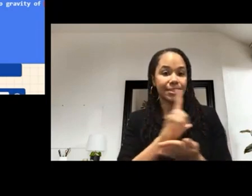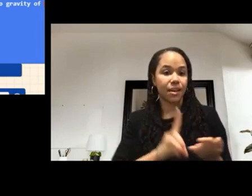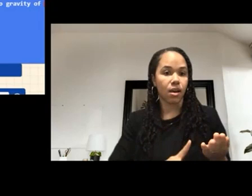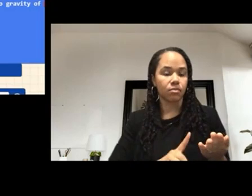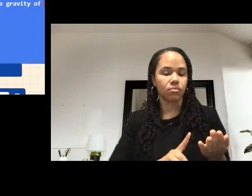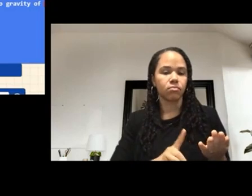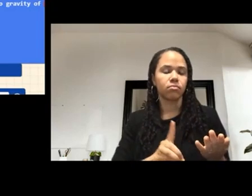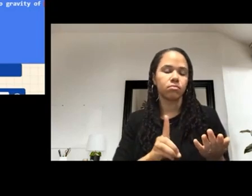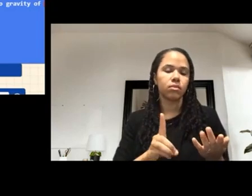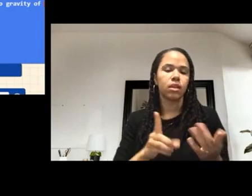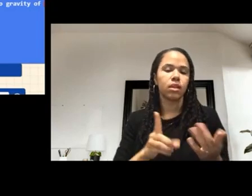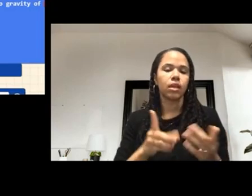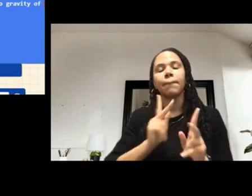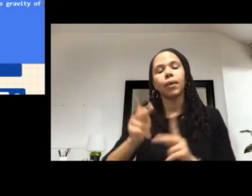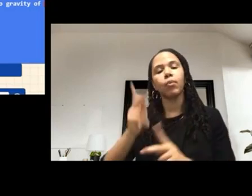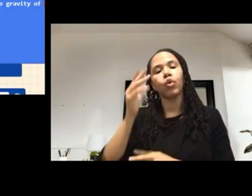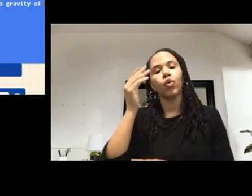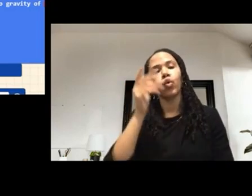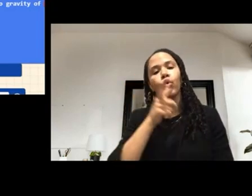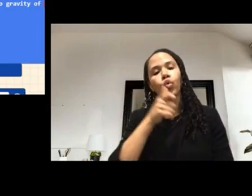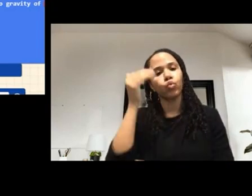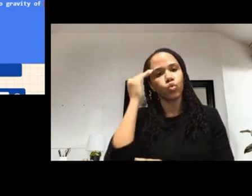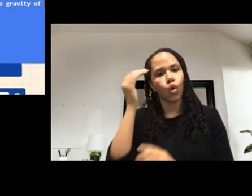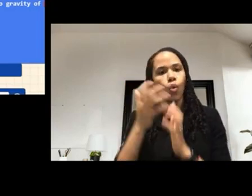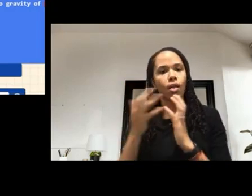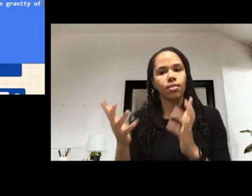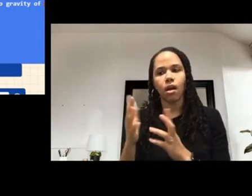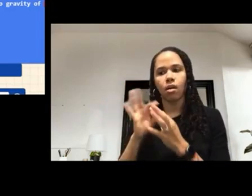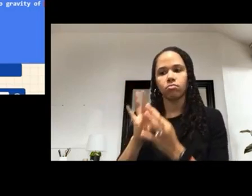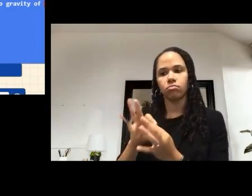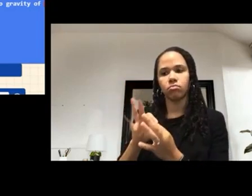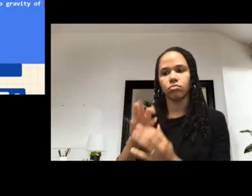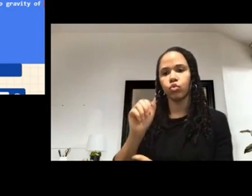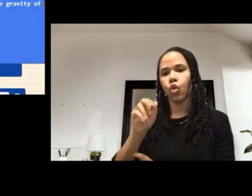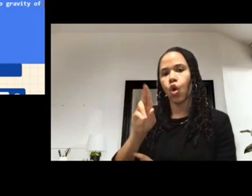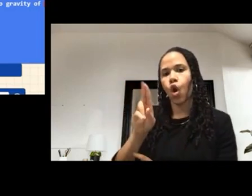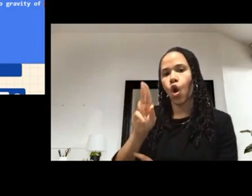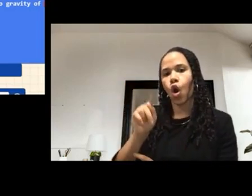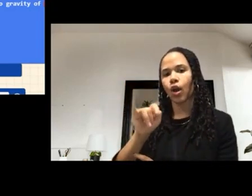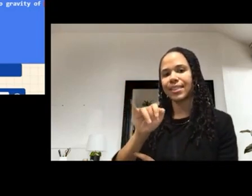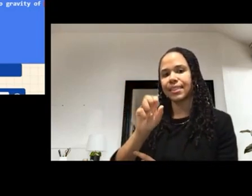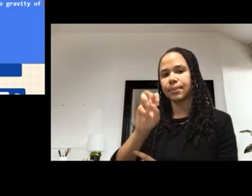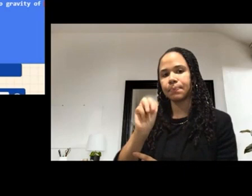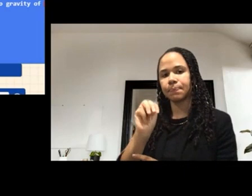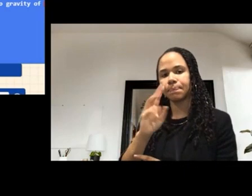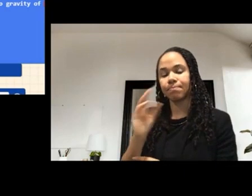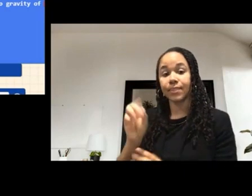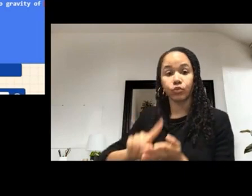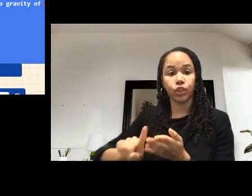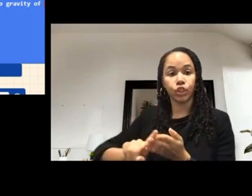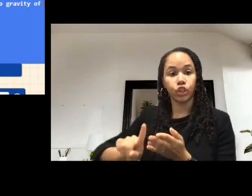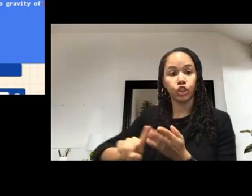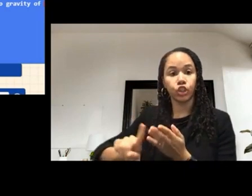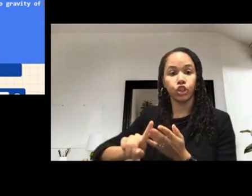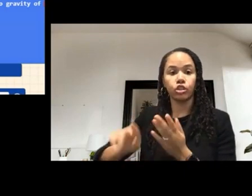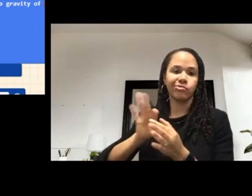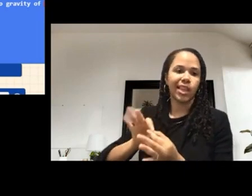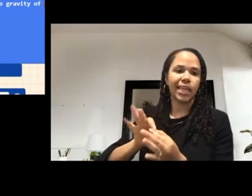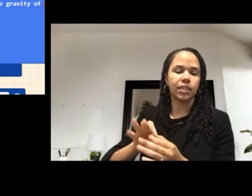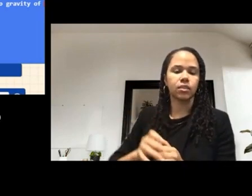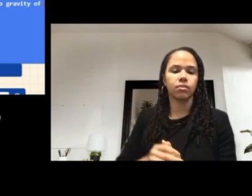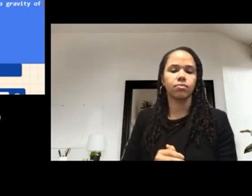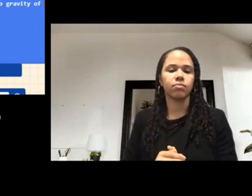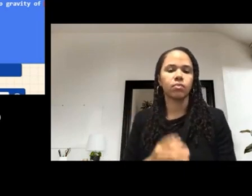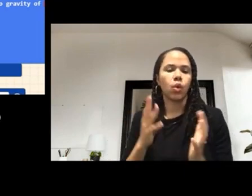lot about autism research and know about working with autistic people. But I think it'll be even better with autistic voices to help kind of fine